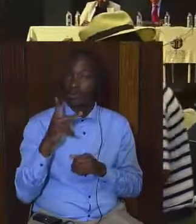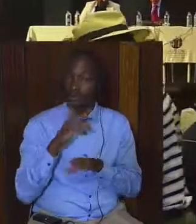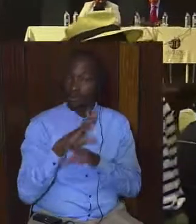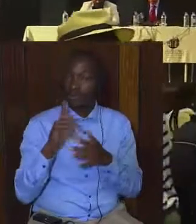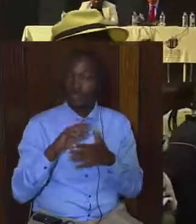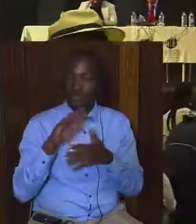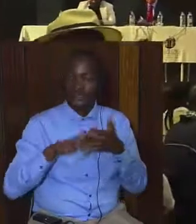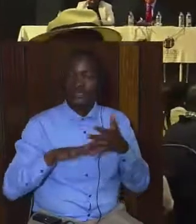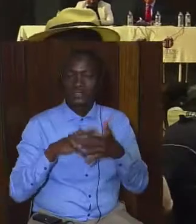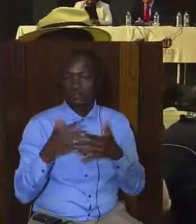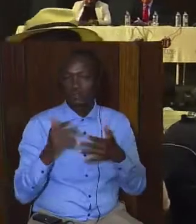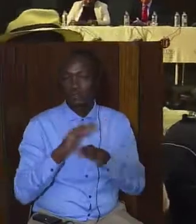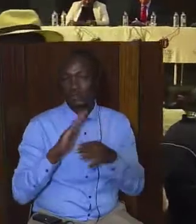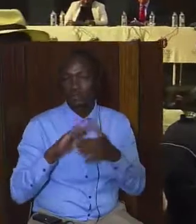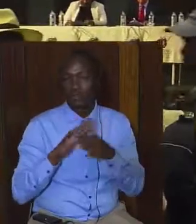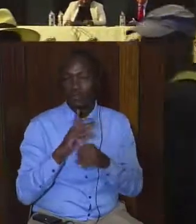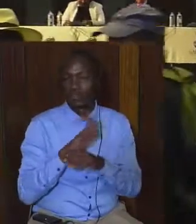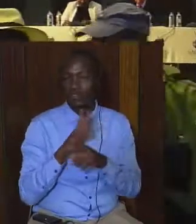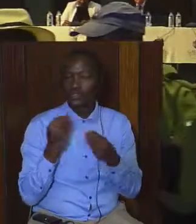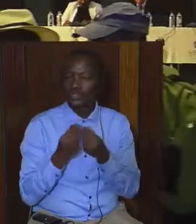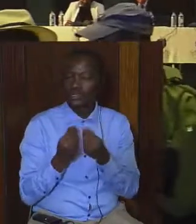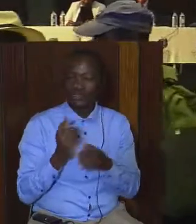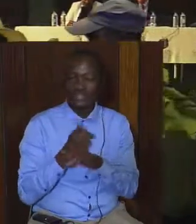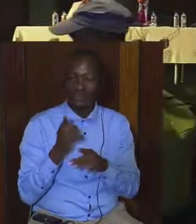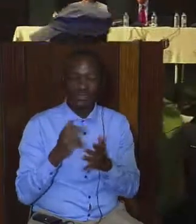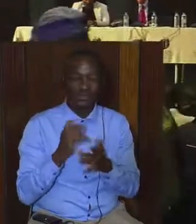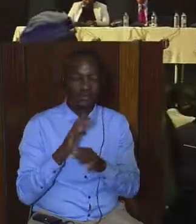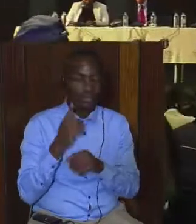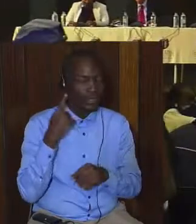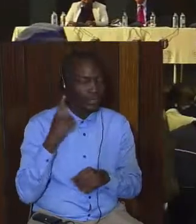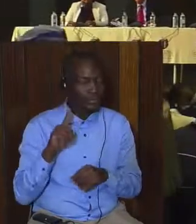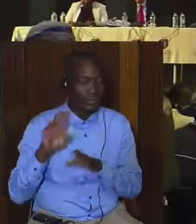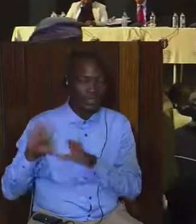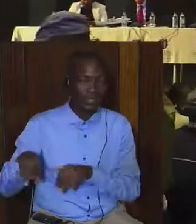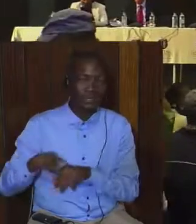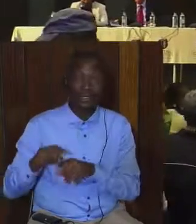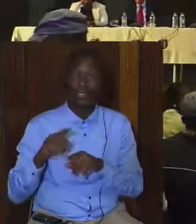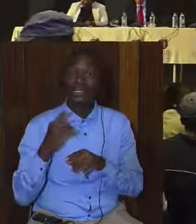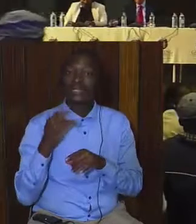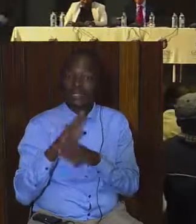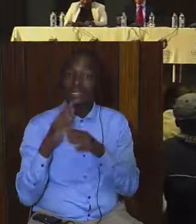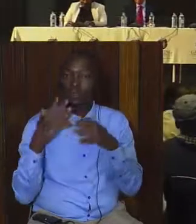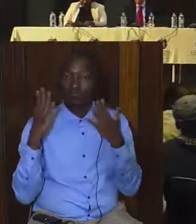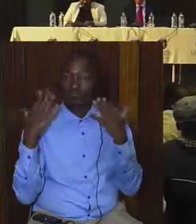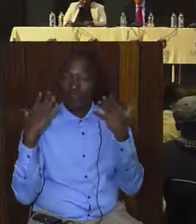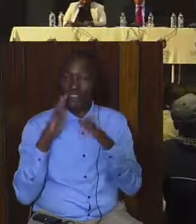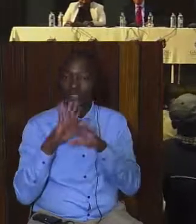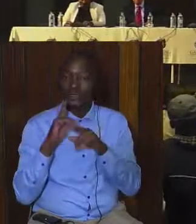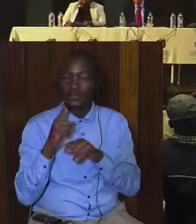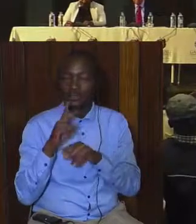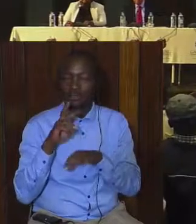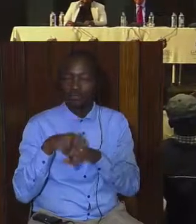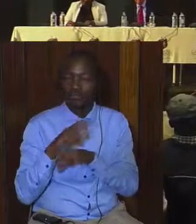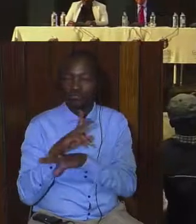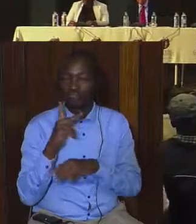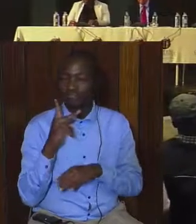schedule this, because it's not something we want to leave while it's still fresh on our minds. So we will